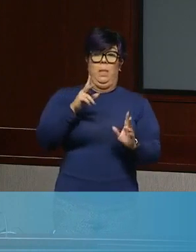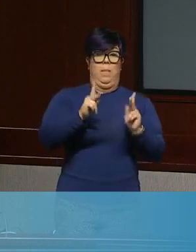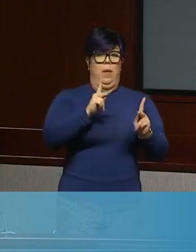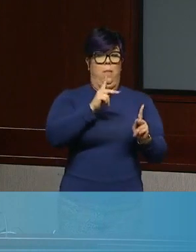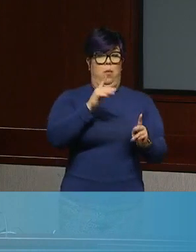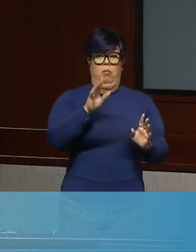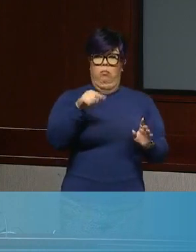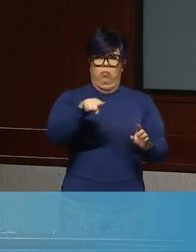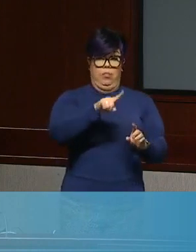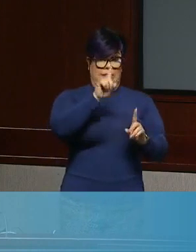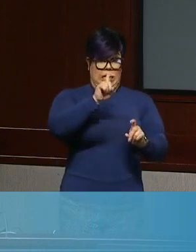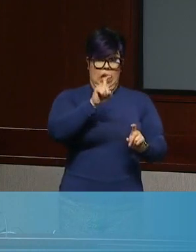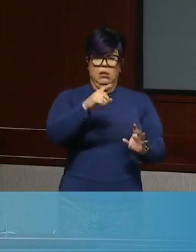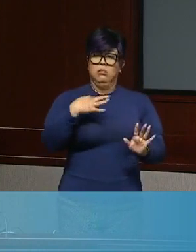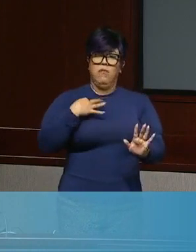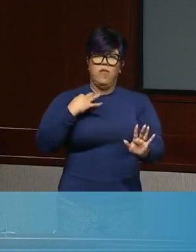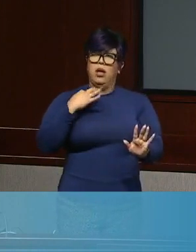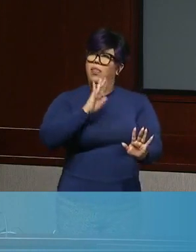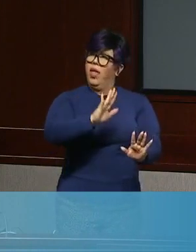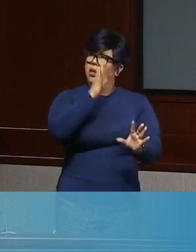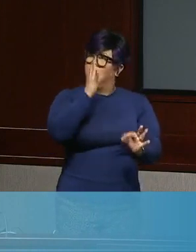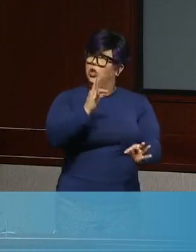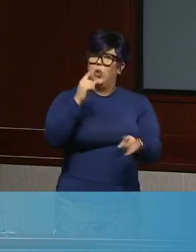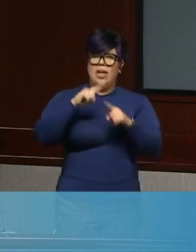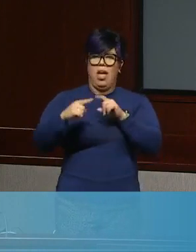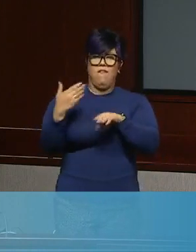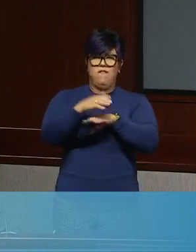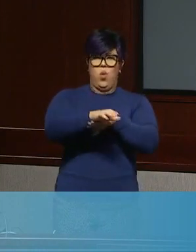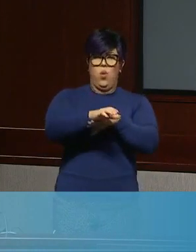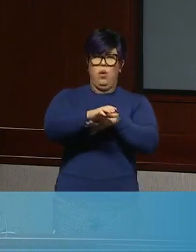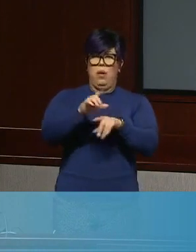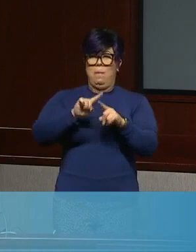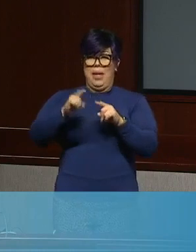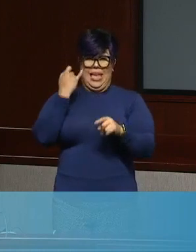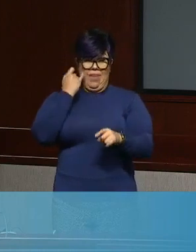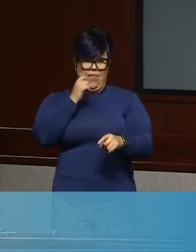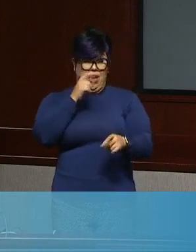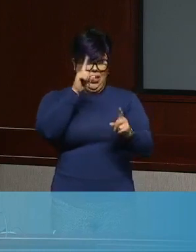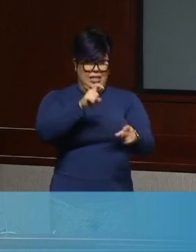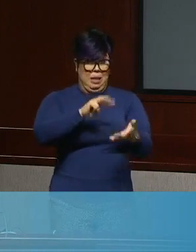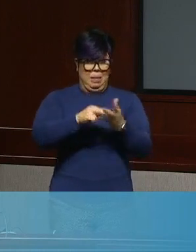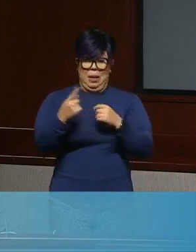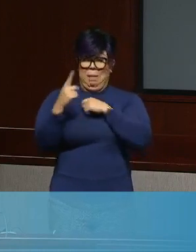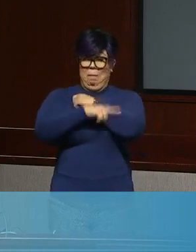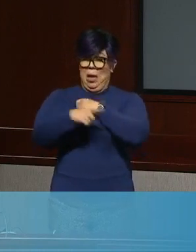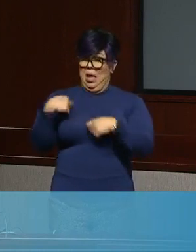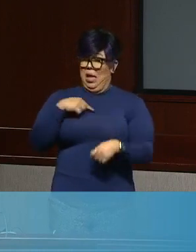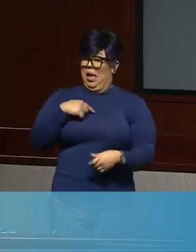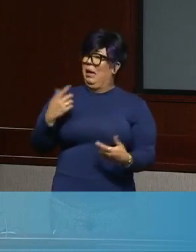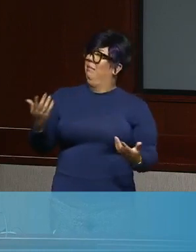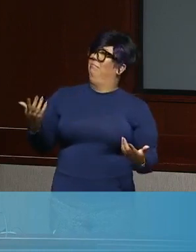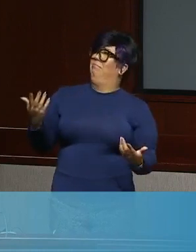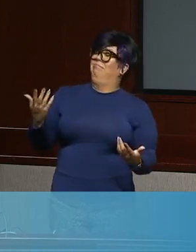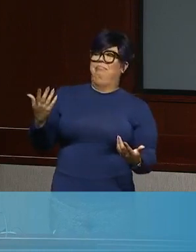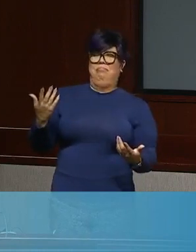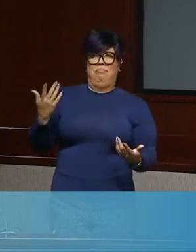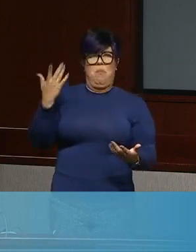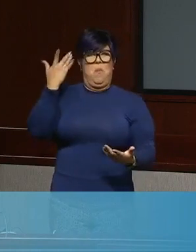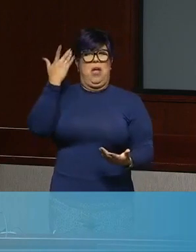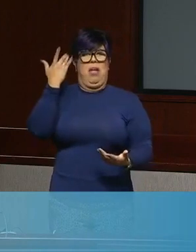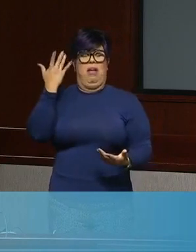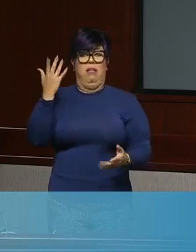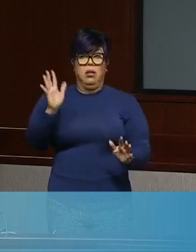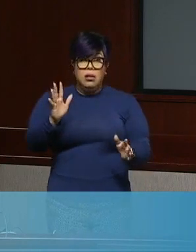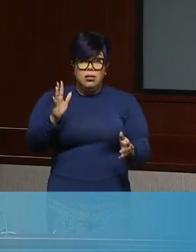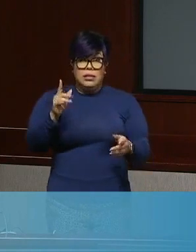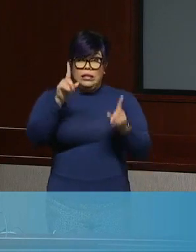little control over, even though we have ample, more than ample testing capacity for folks at any